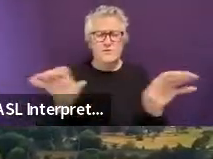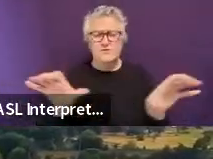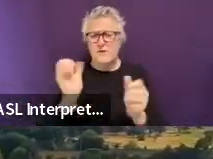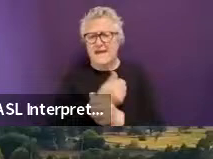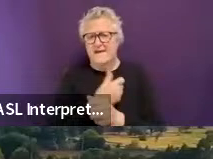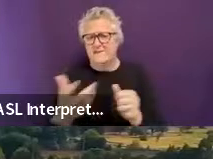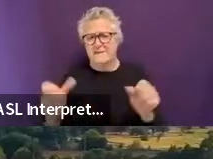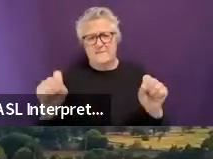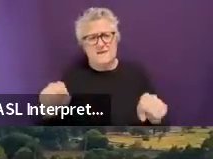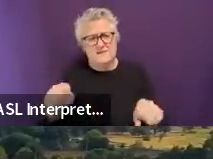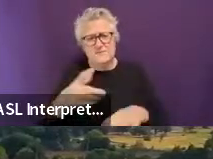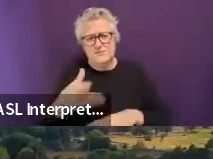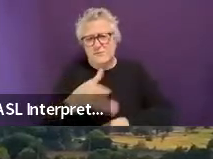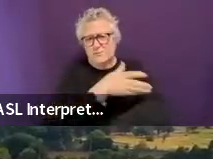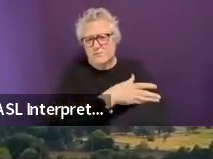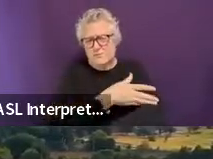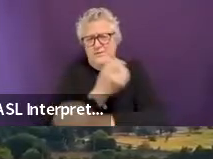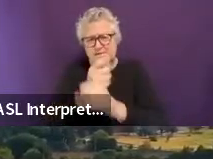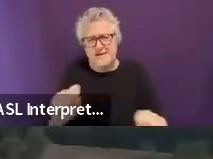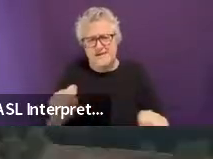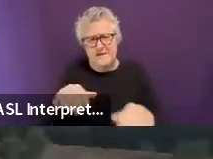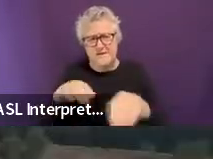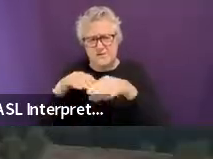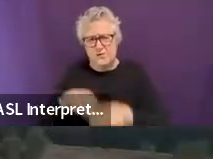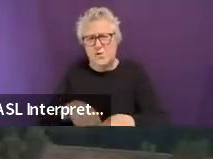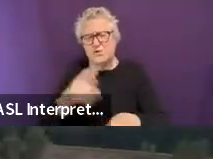to improve the safety of our roads for everyone.